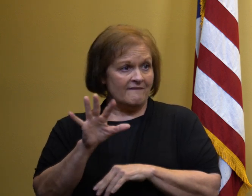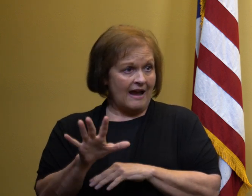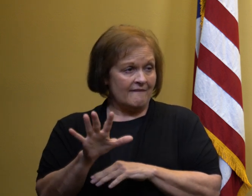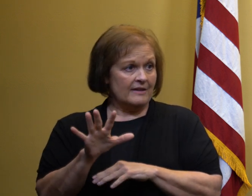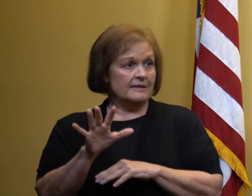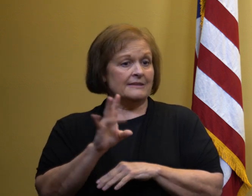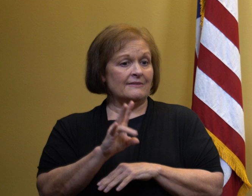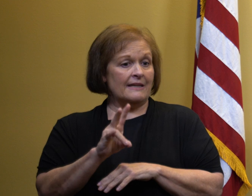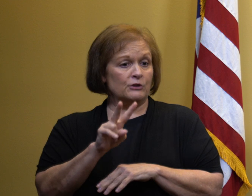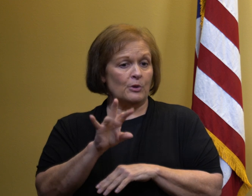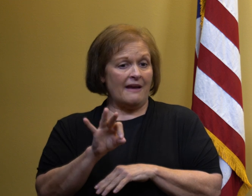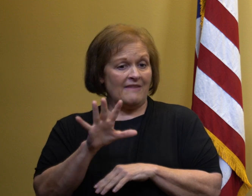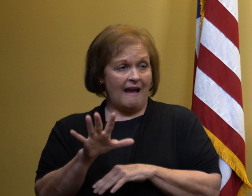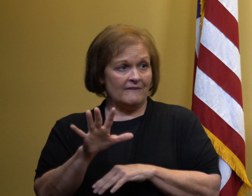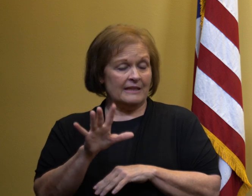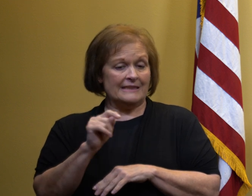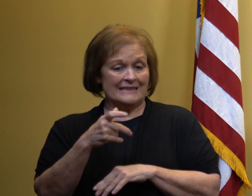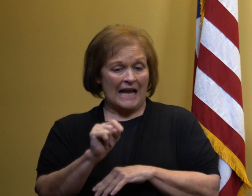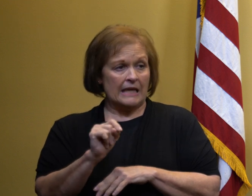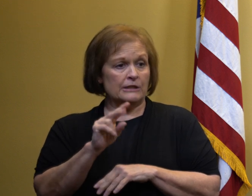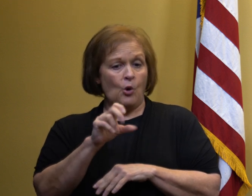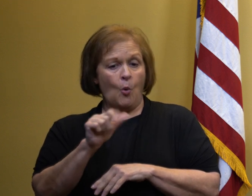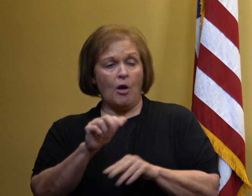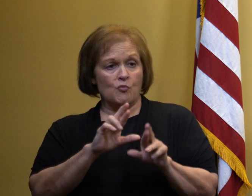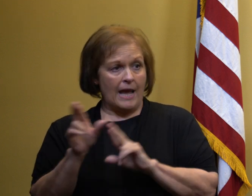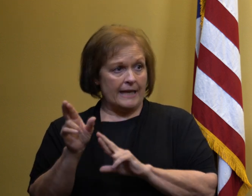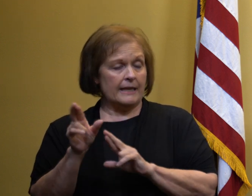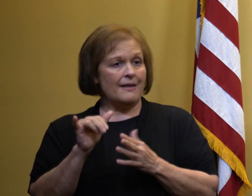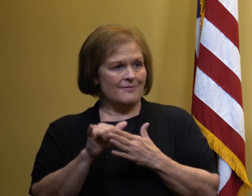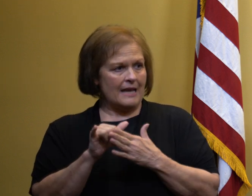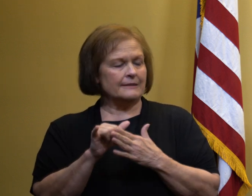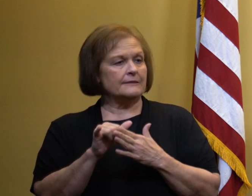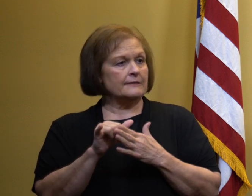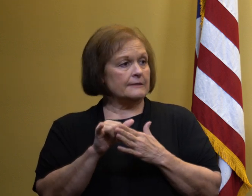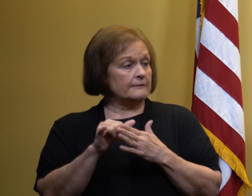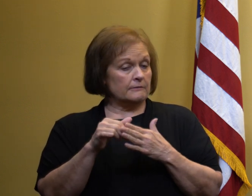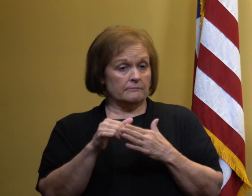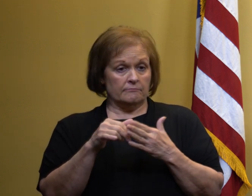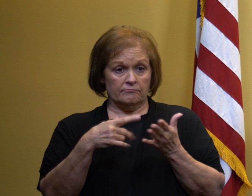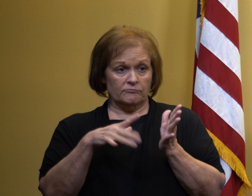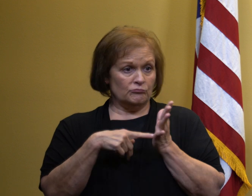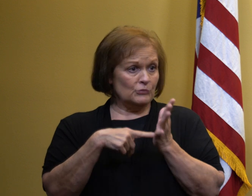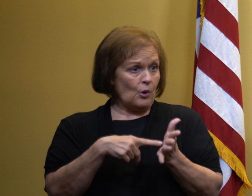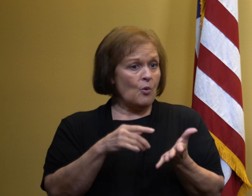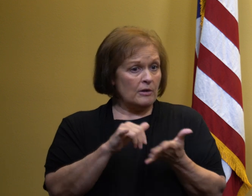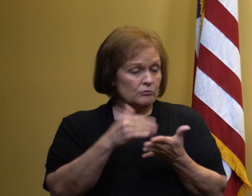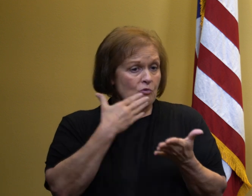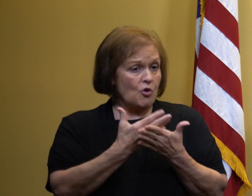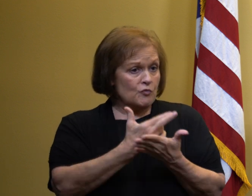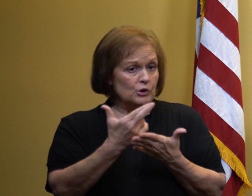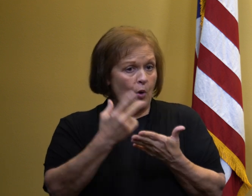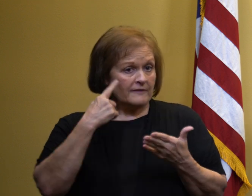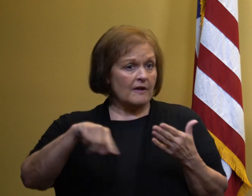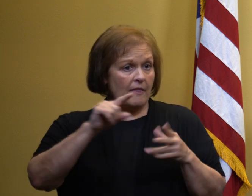777-295, 77295, text NOLA Ready. This has been a proven resource to